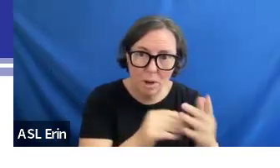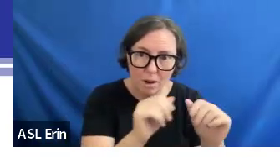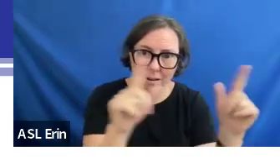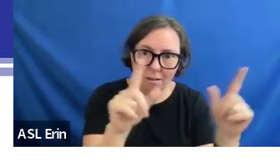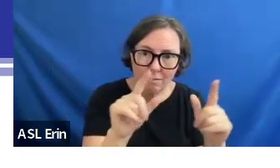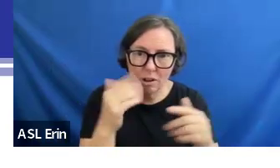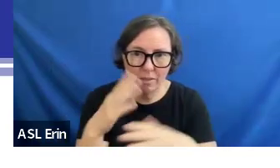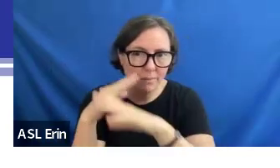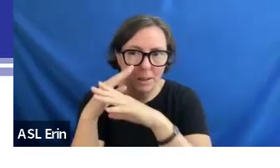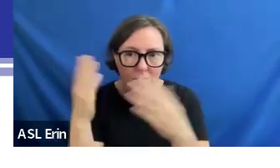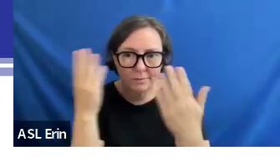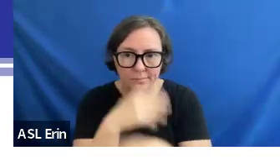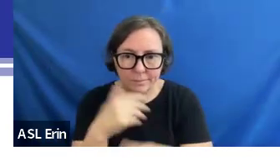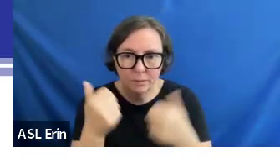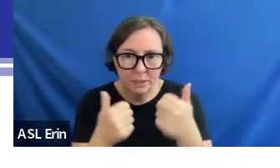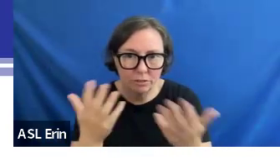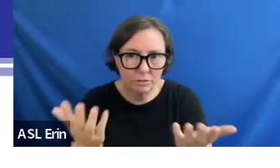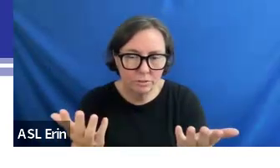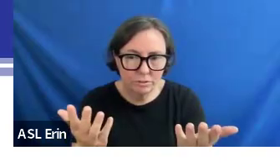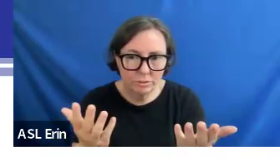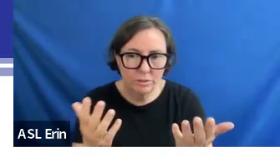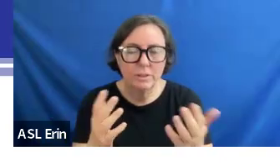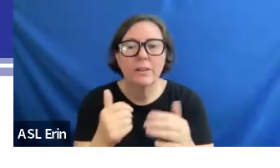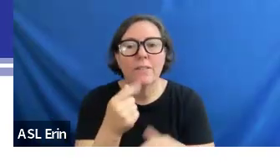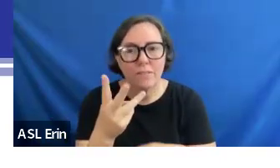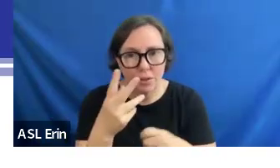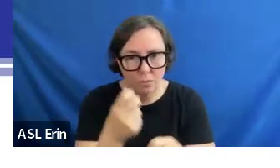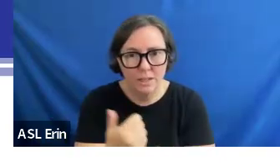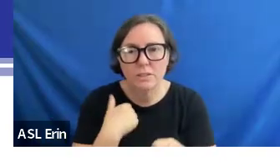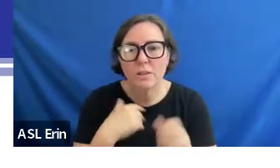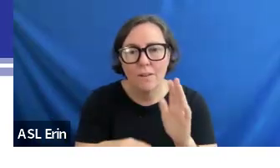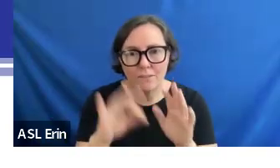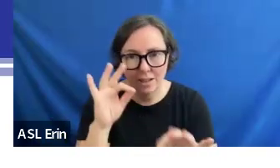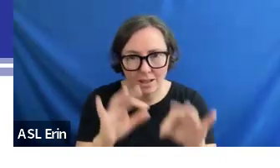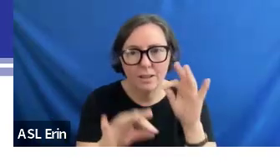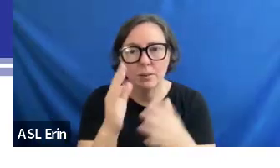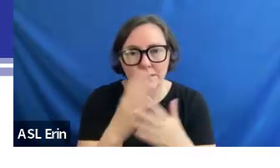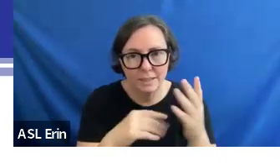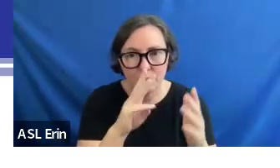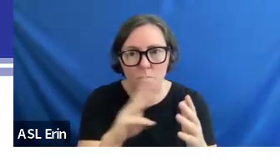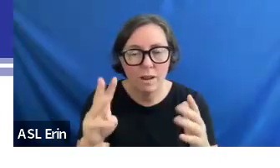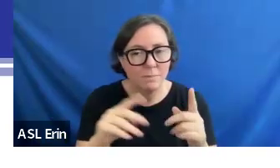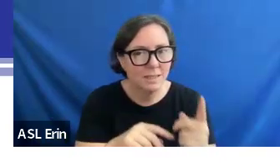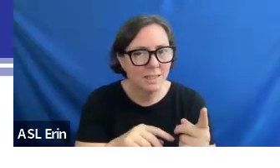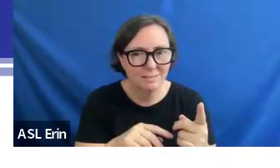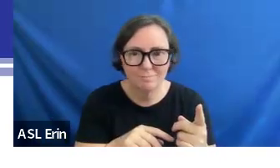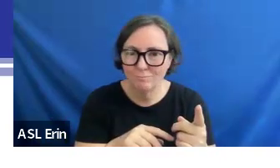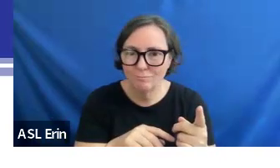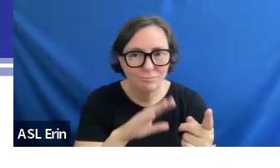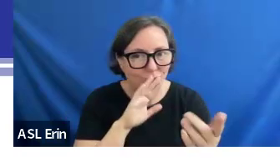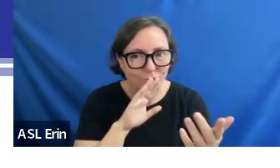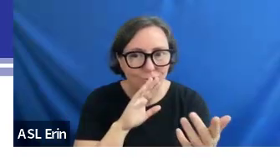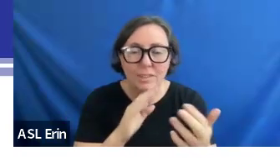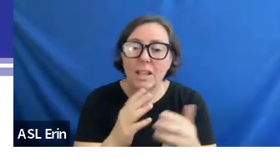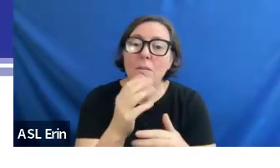And I have found a few, and again, I don't remember, it was years ago, but where we got to certain websites and most of